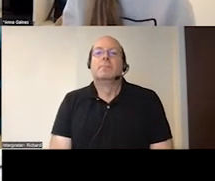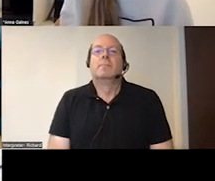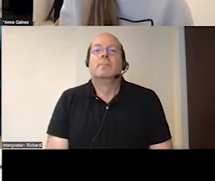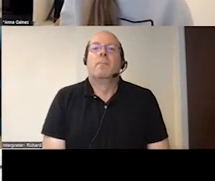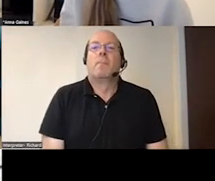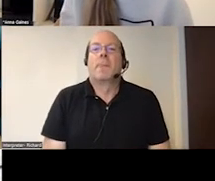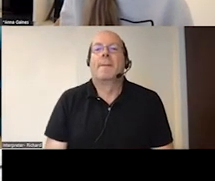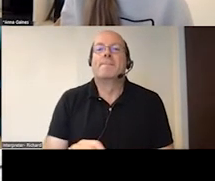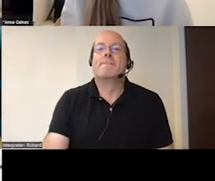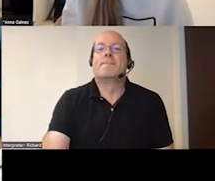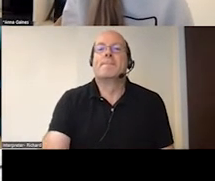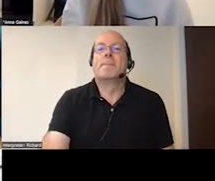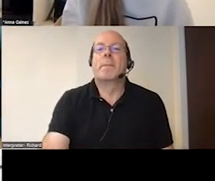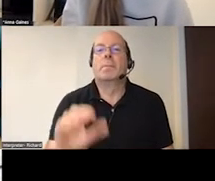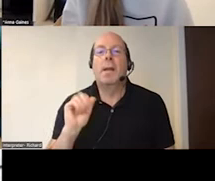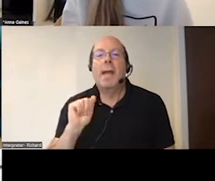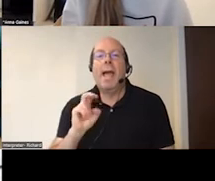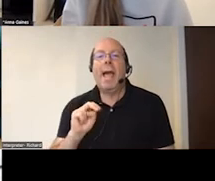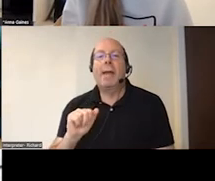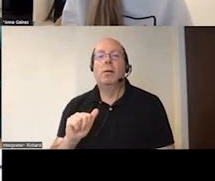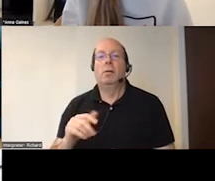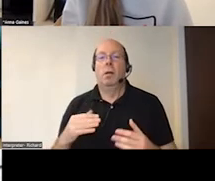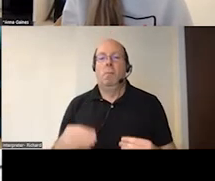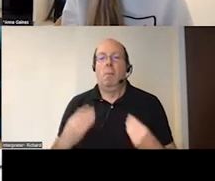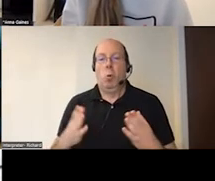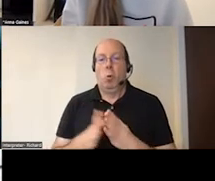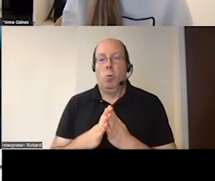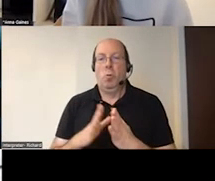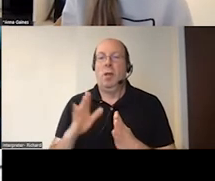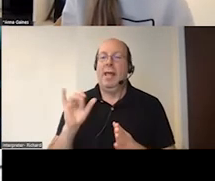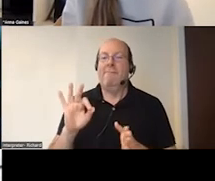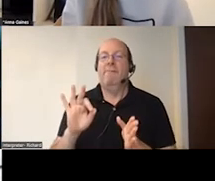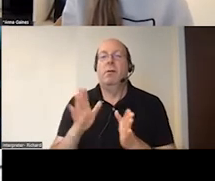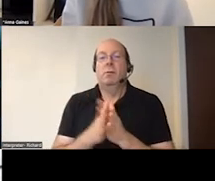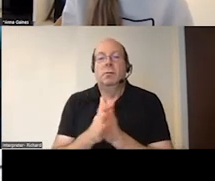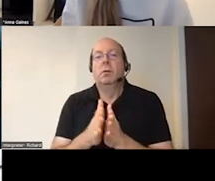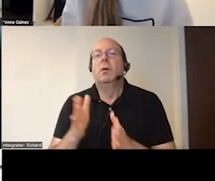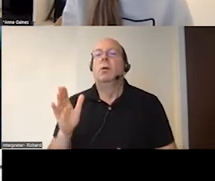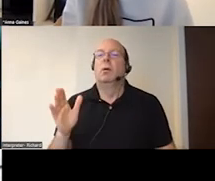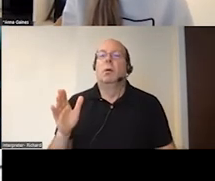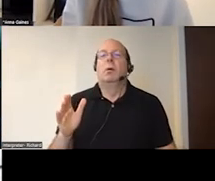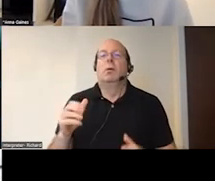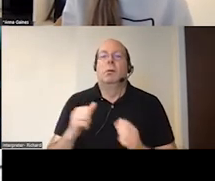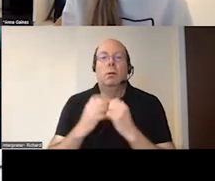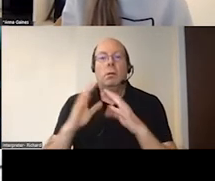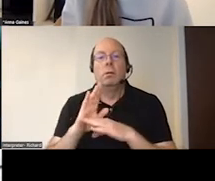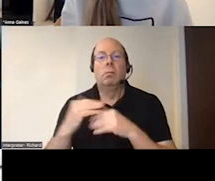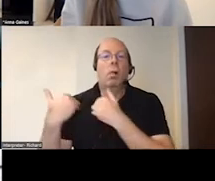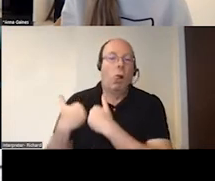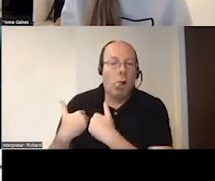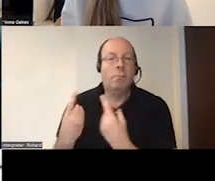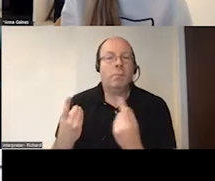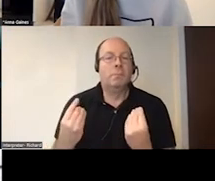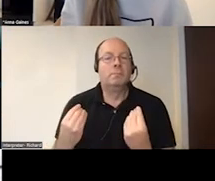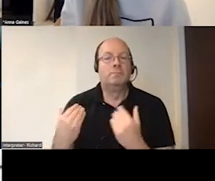Definitely, if I can pitch in on what motivates me, like when things, you know, because being an entrepreneur is definitely, you have a lot on your plate. But